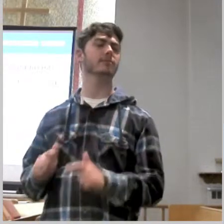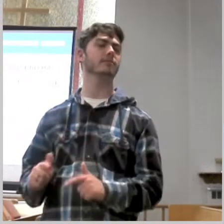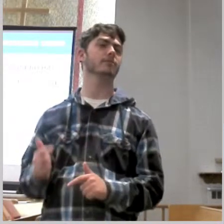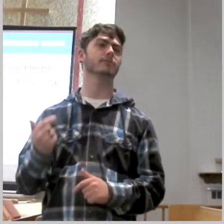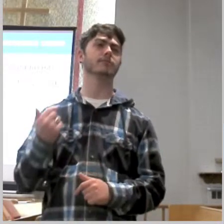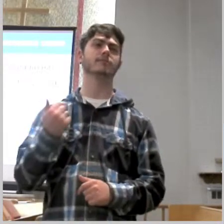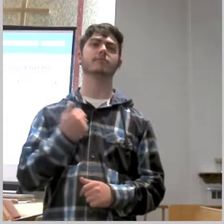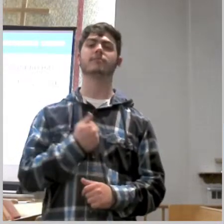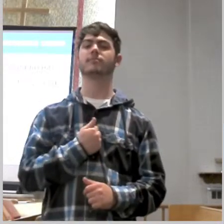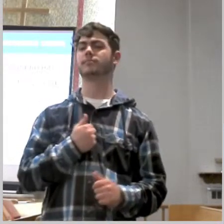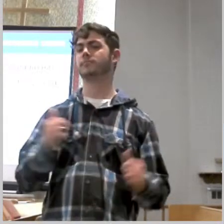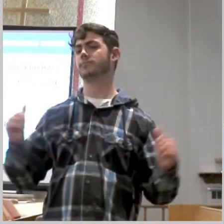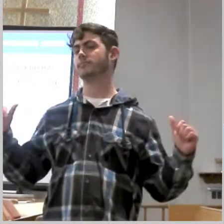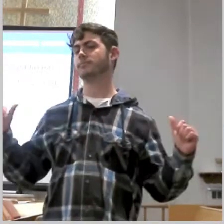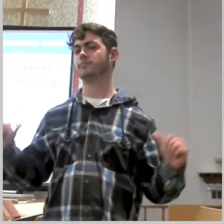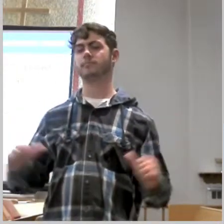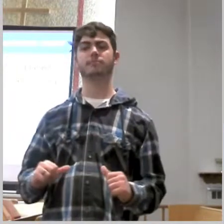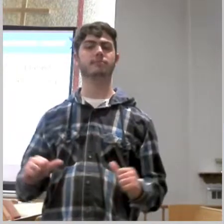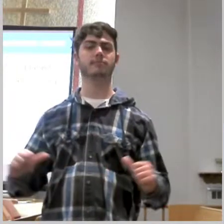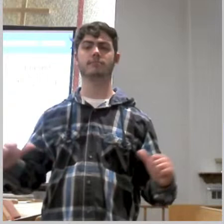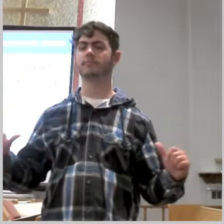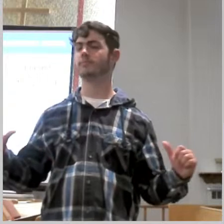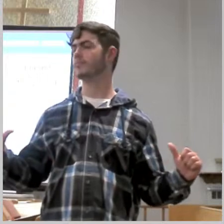Forbid it, Lord,